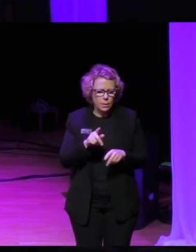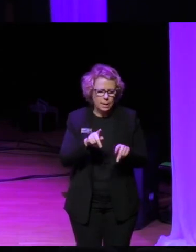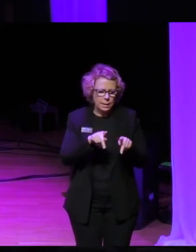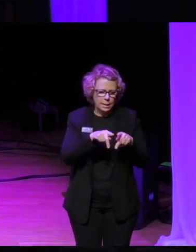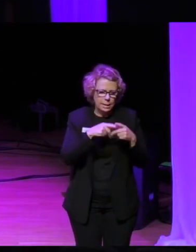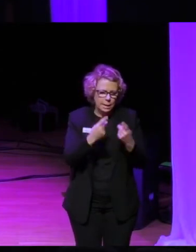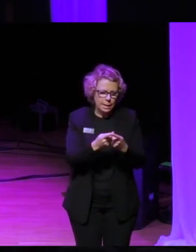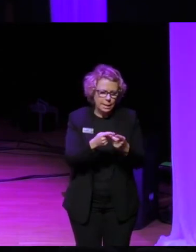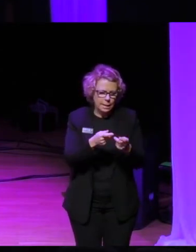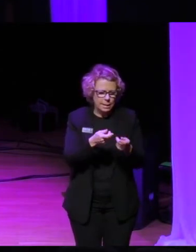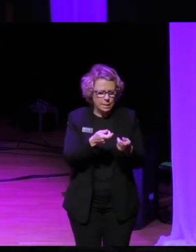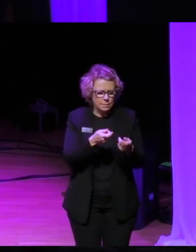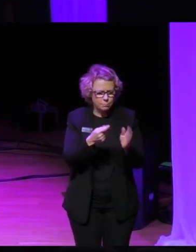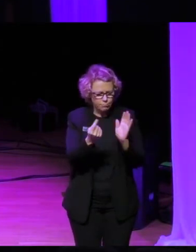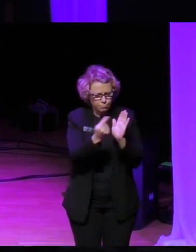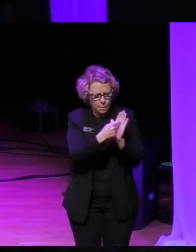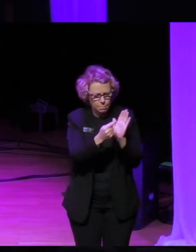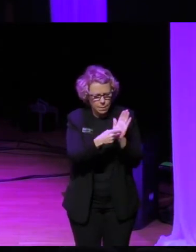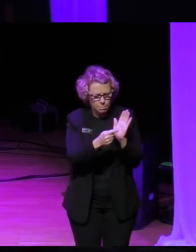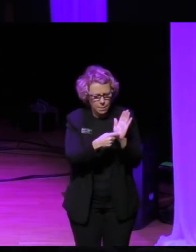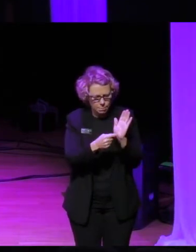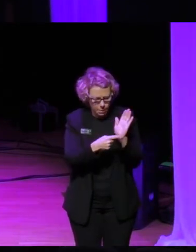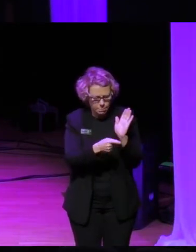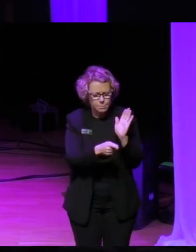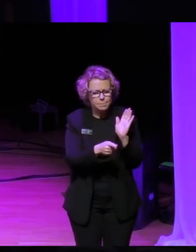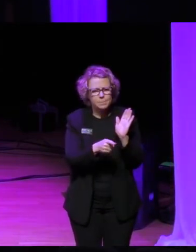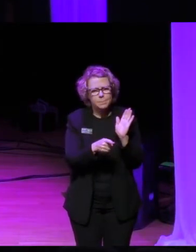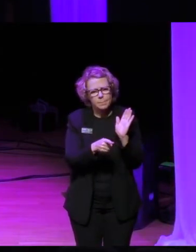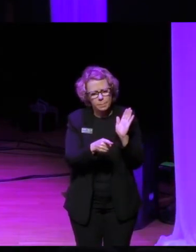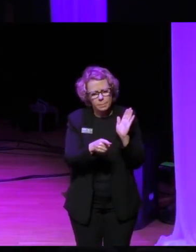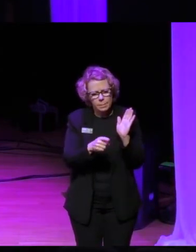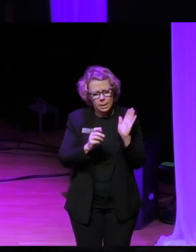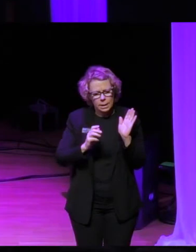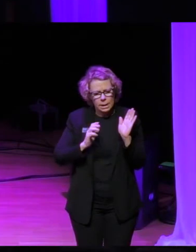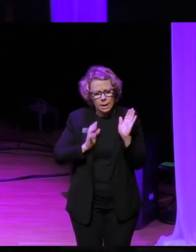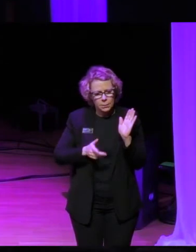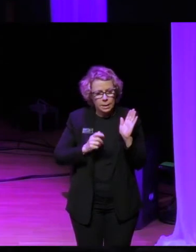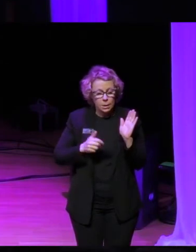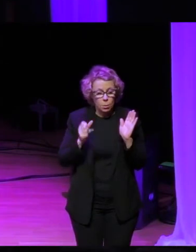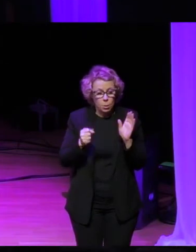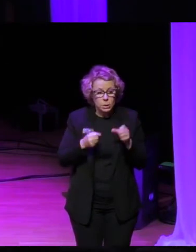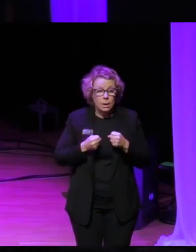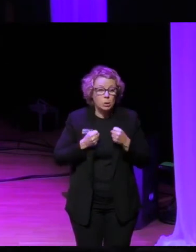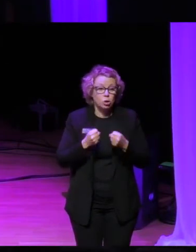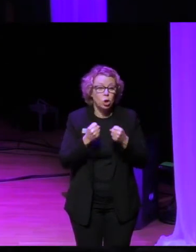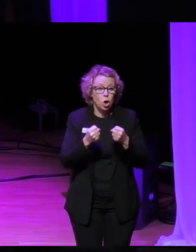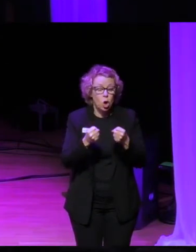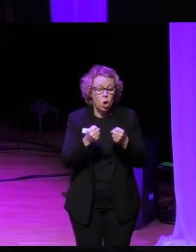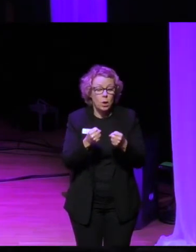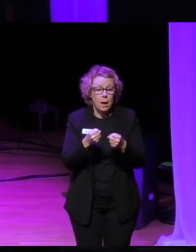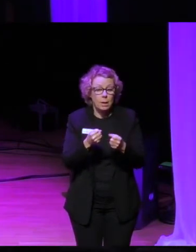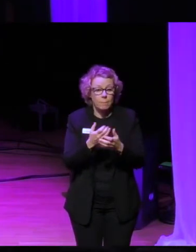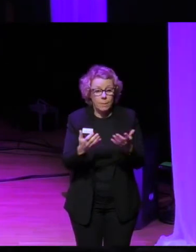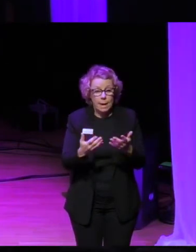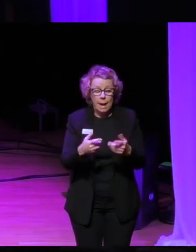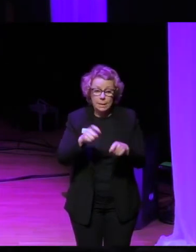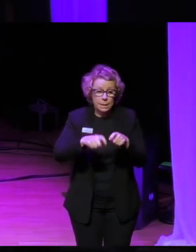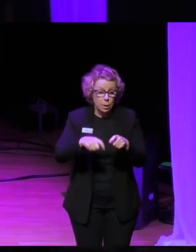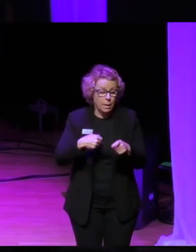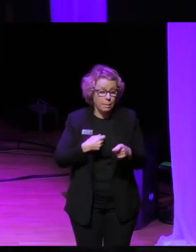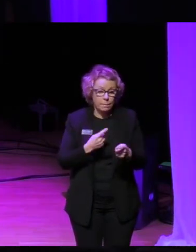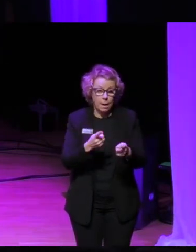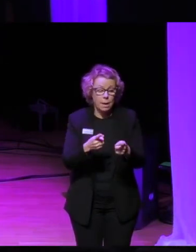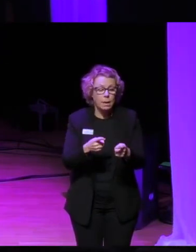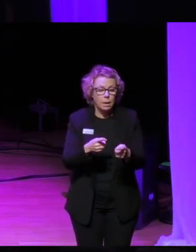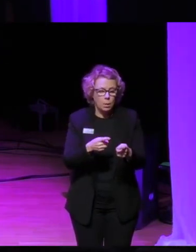and more difficult if you live in a rural area to get access. So access is a real concern. And the latest I heard from